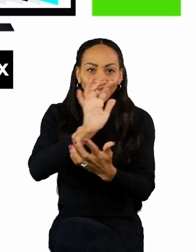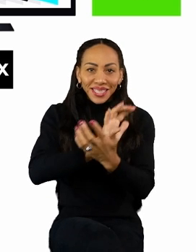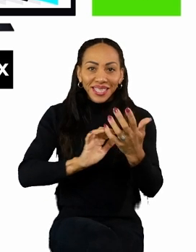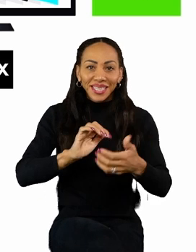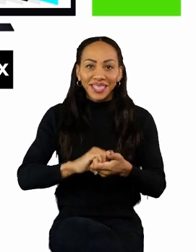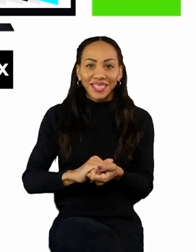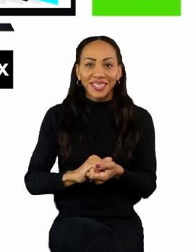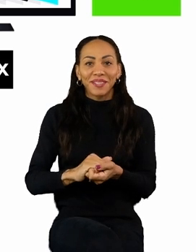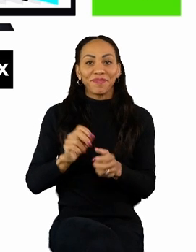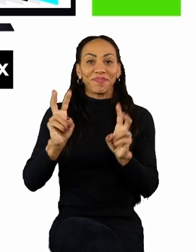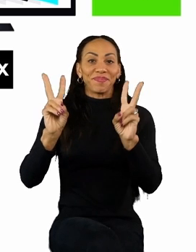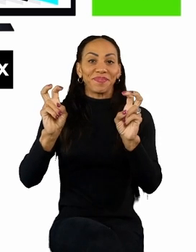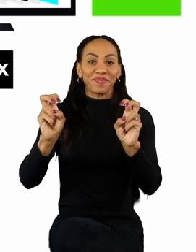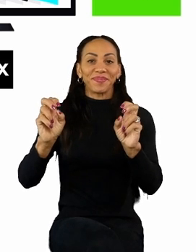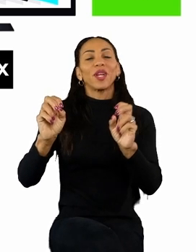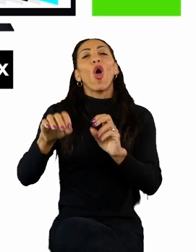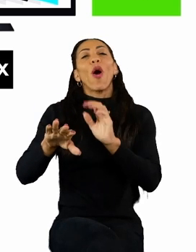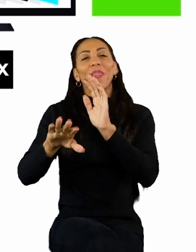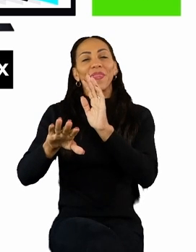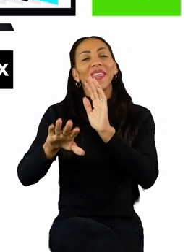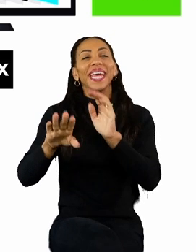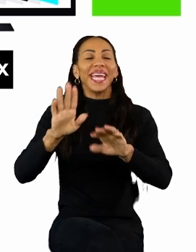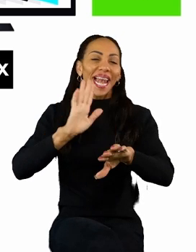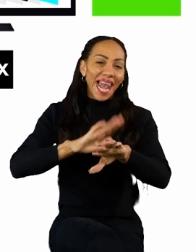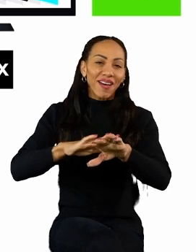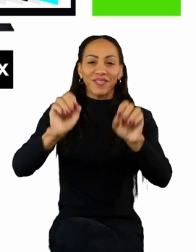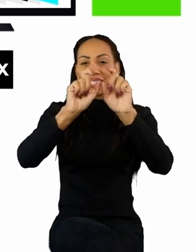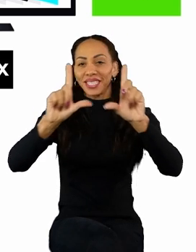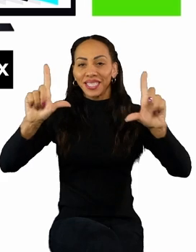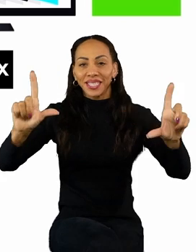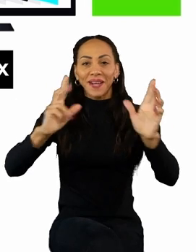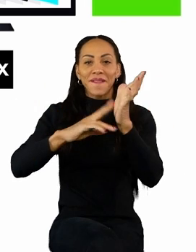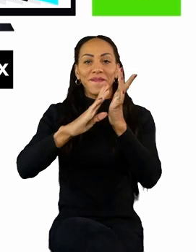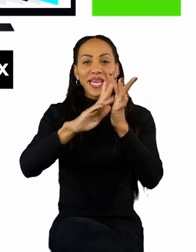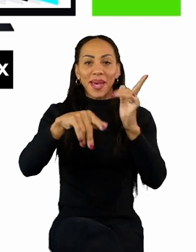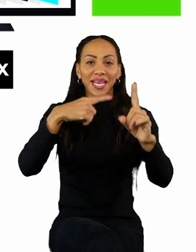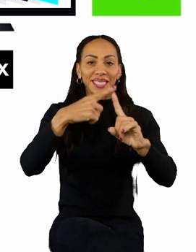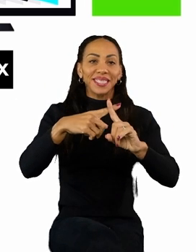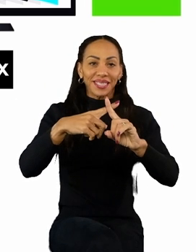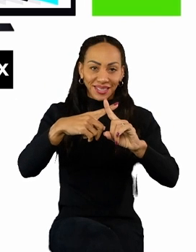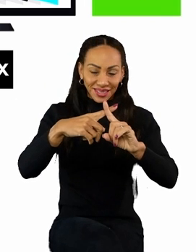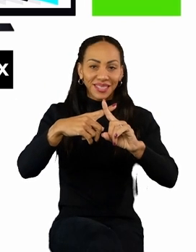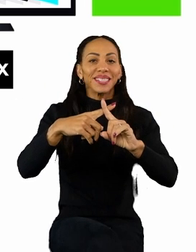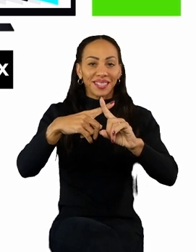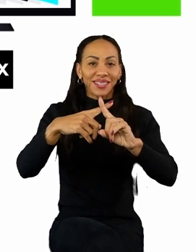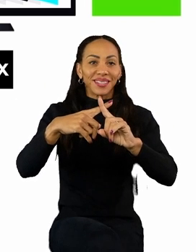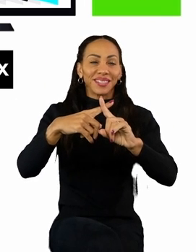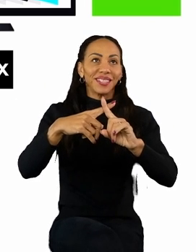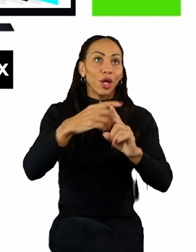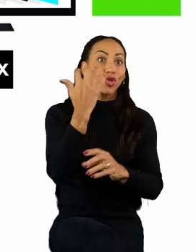If you think on the left there is our particular, as our Zoom kind of meeting, what we're doing, we're coming in on green screens and I'm mixing you all